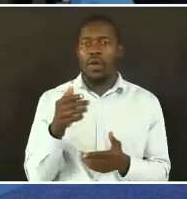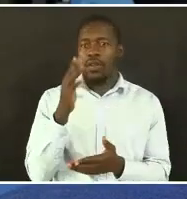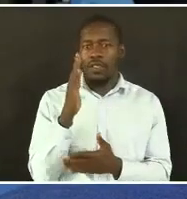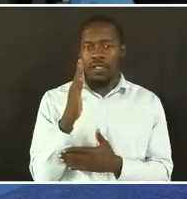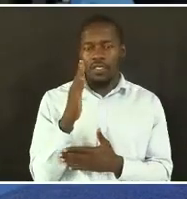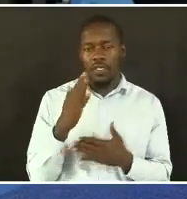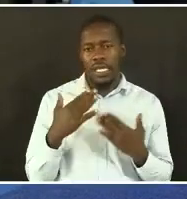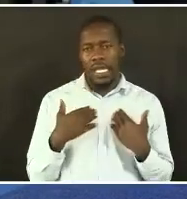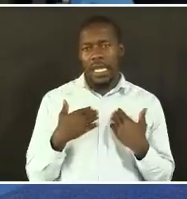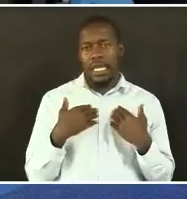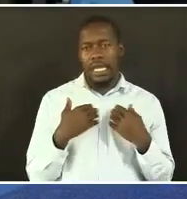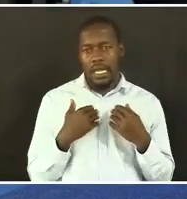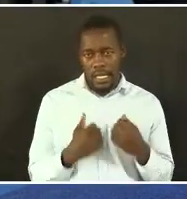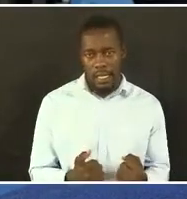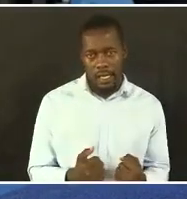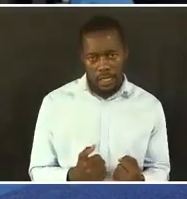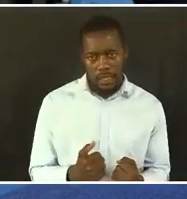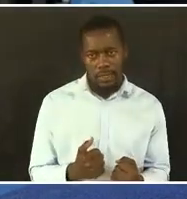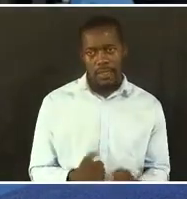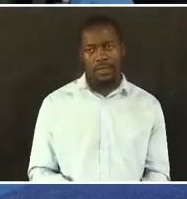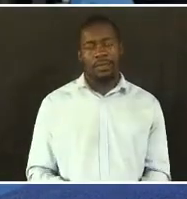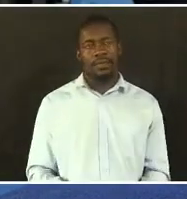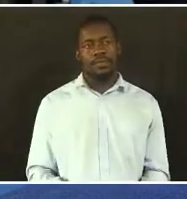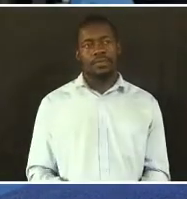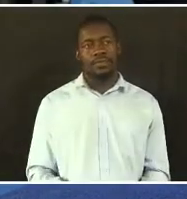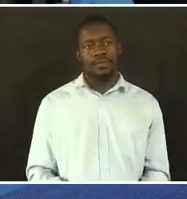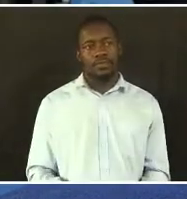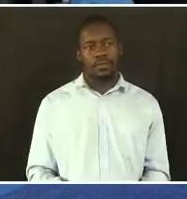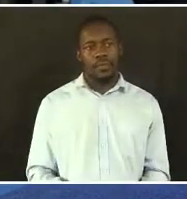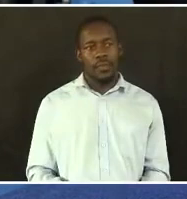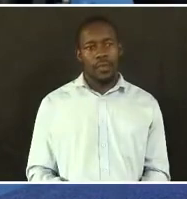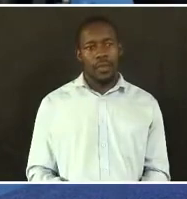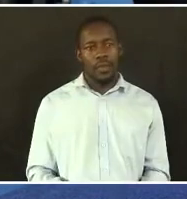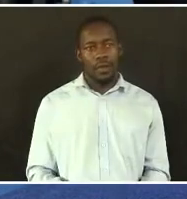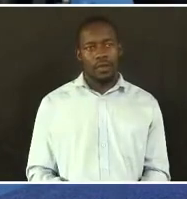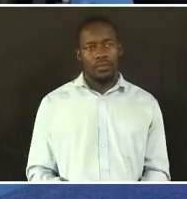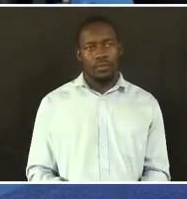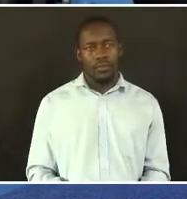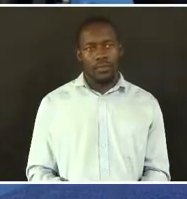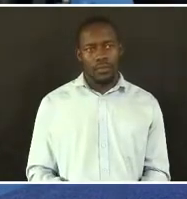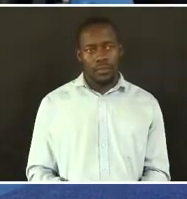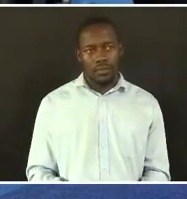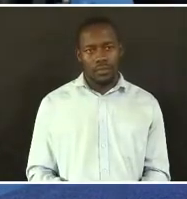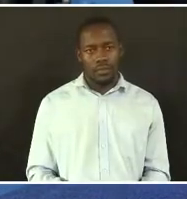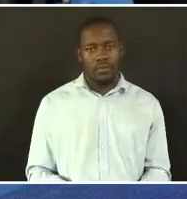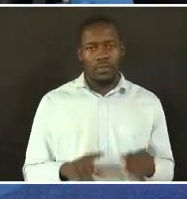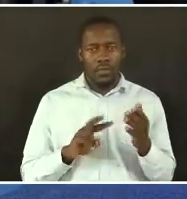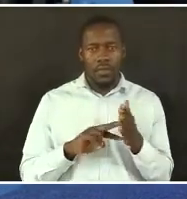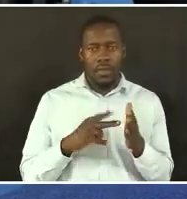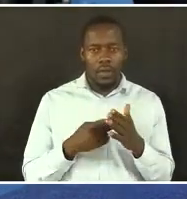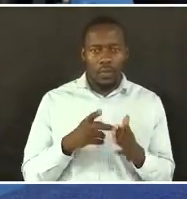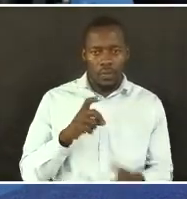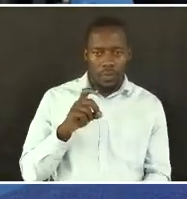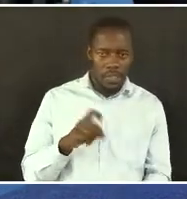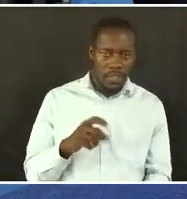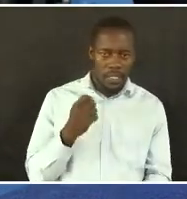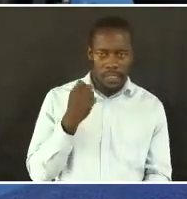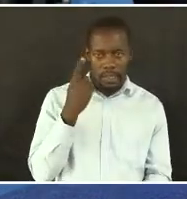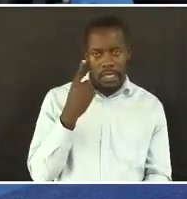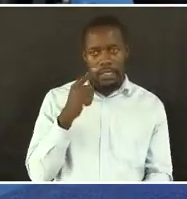Would heal. So let us think in that light, even as we continue to talk